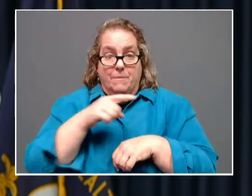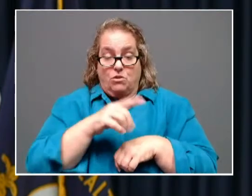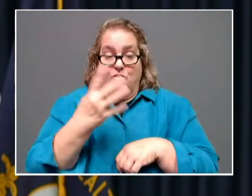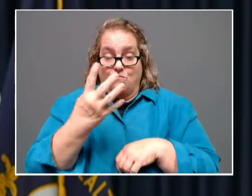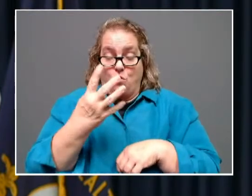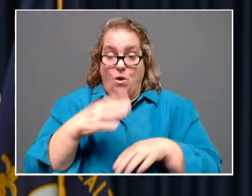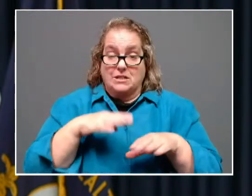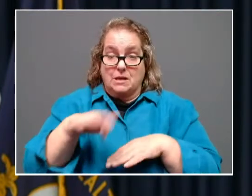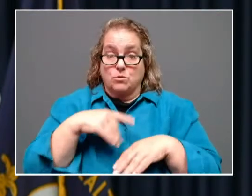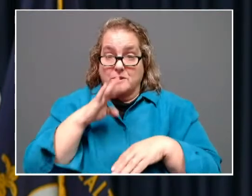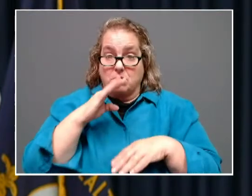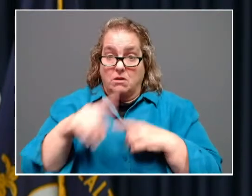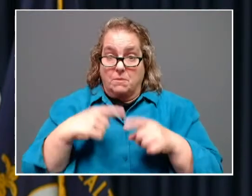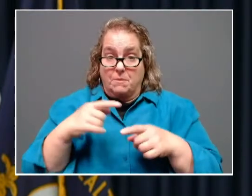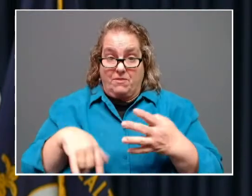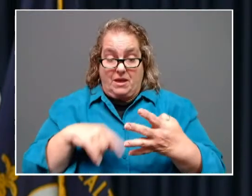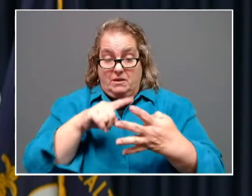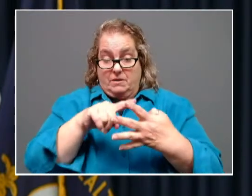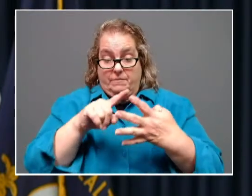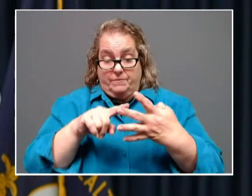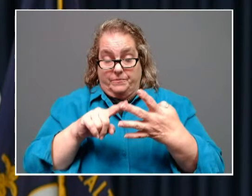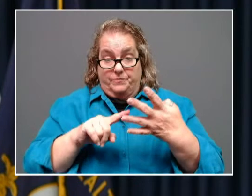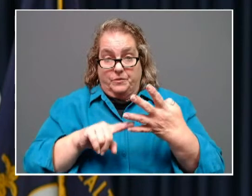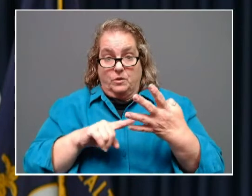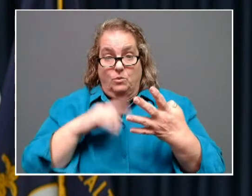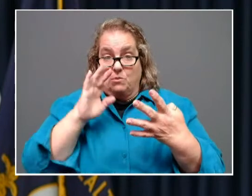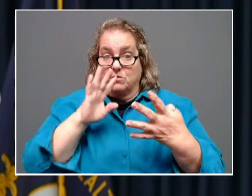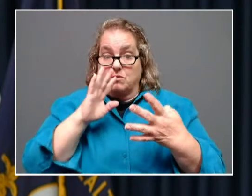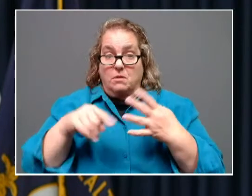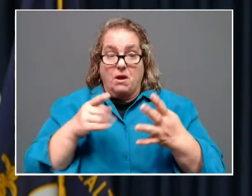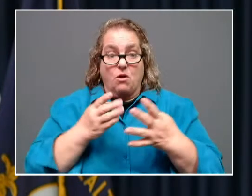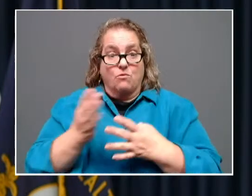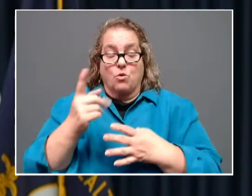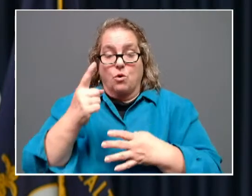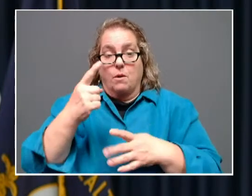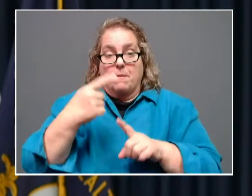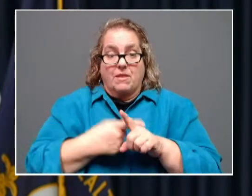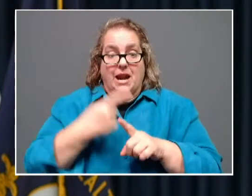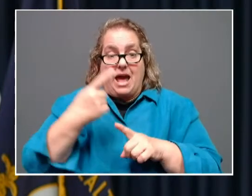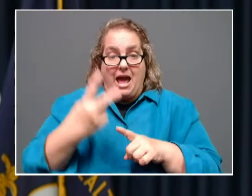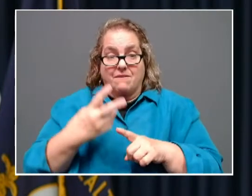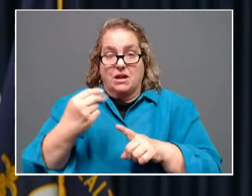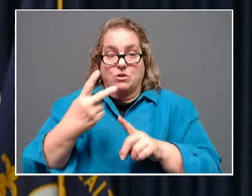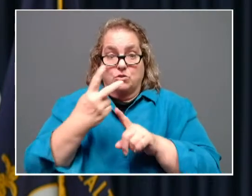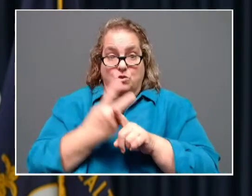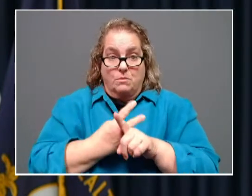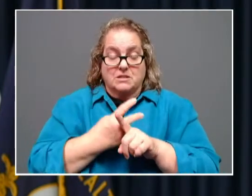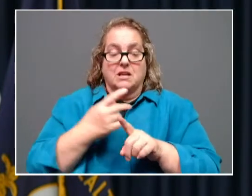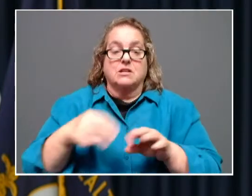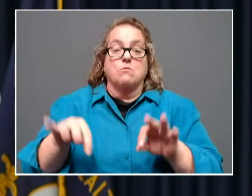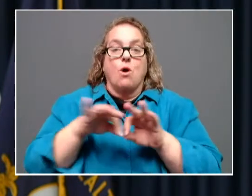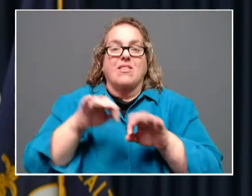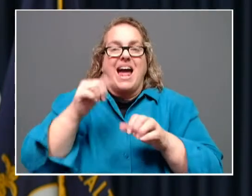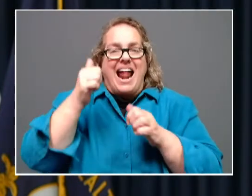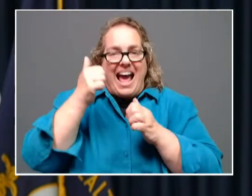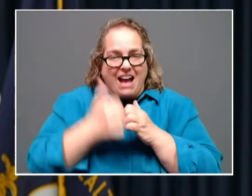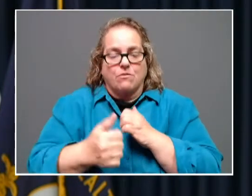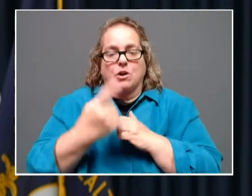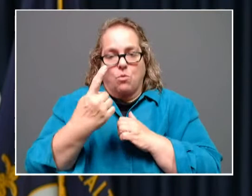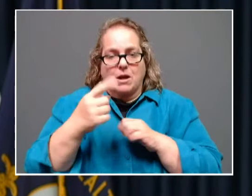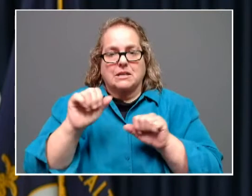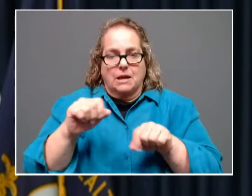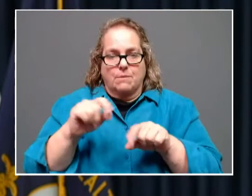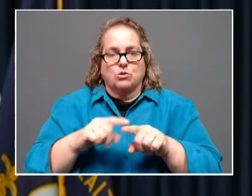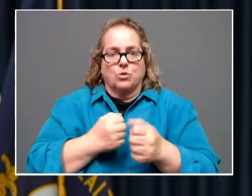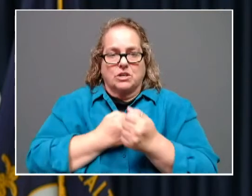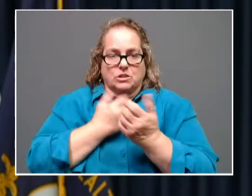talked about, we're going to be working through over the next month and a half to 2 months. It's important that everybody is able to express